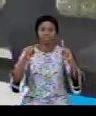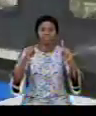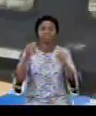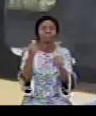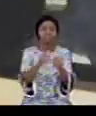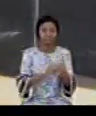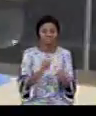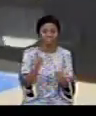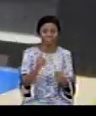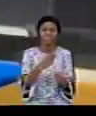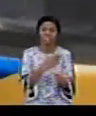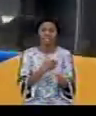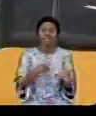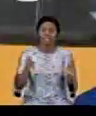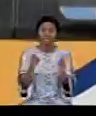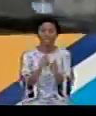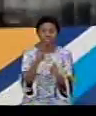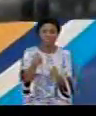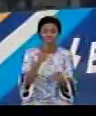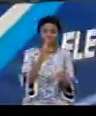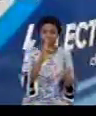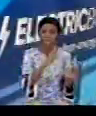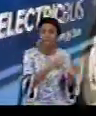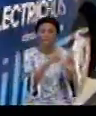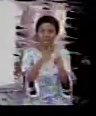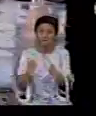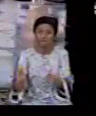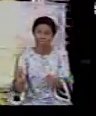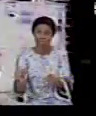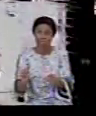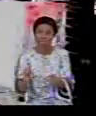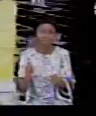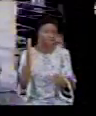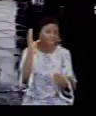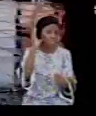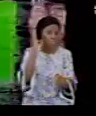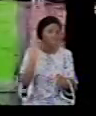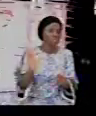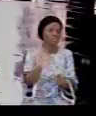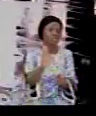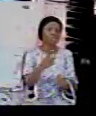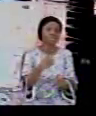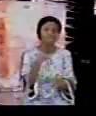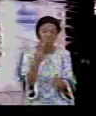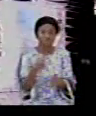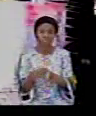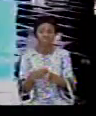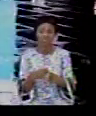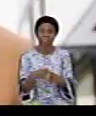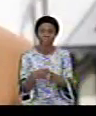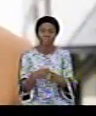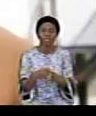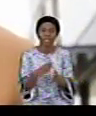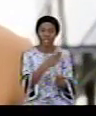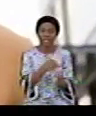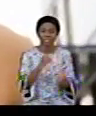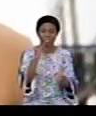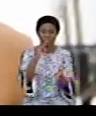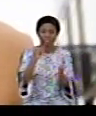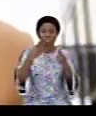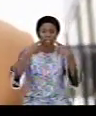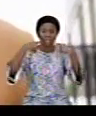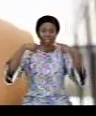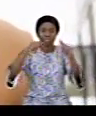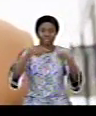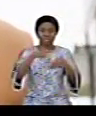everywhere as you are going if you don't hear their voice you see the large billboard it's advice has seen something as she